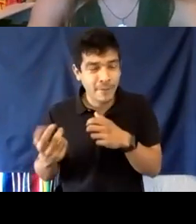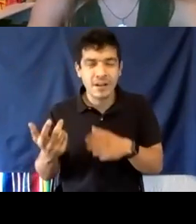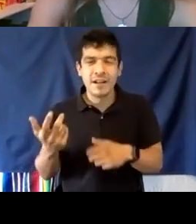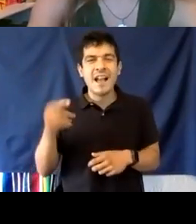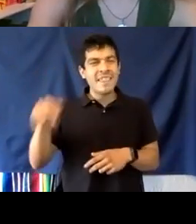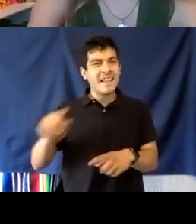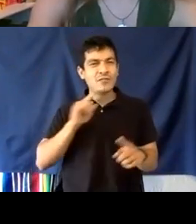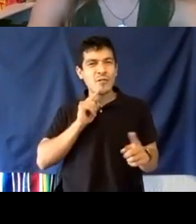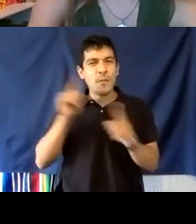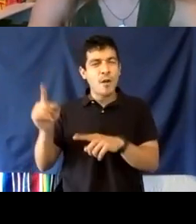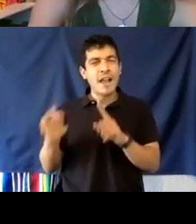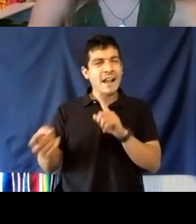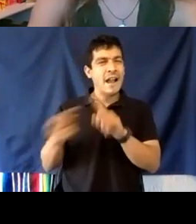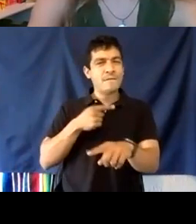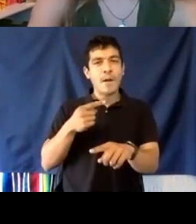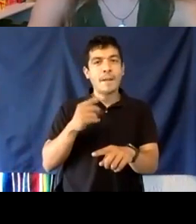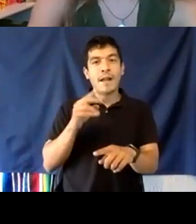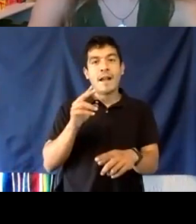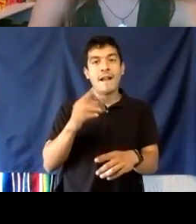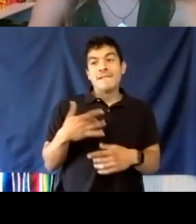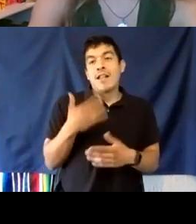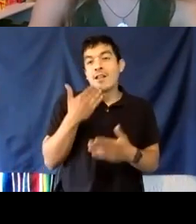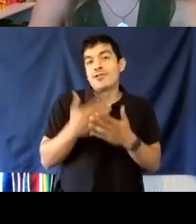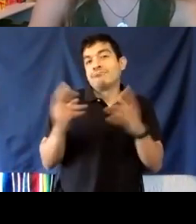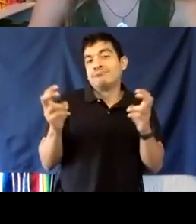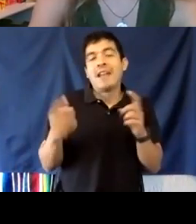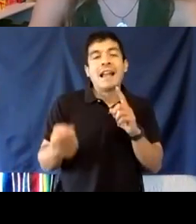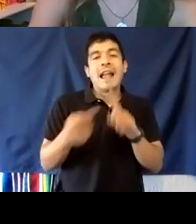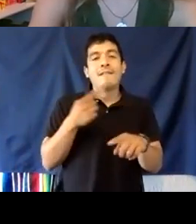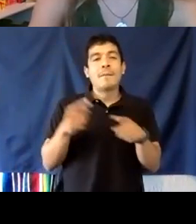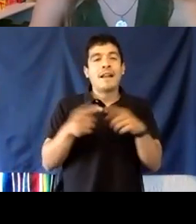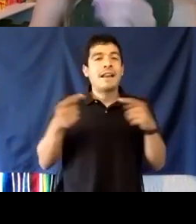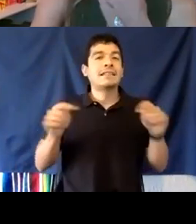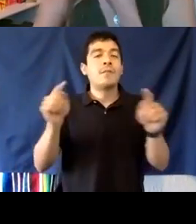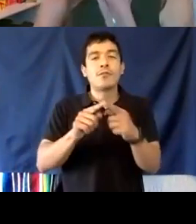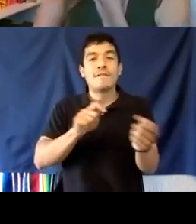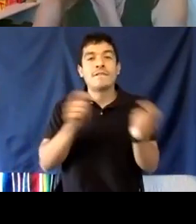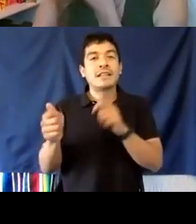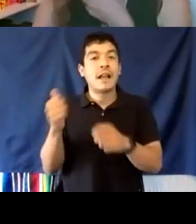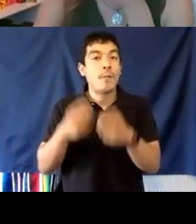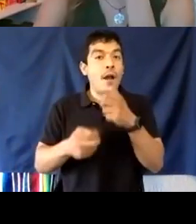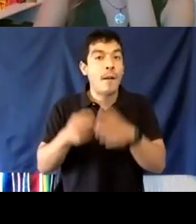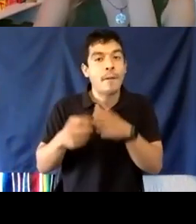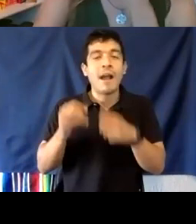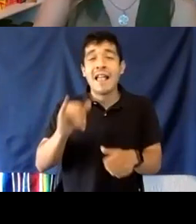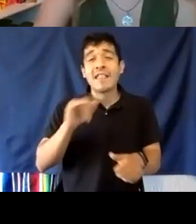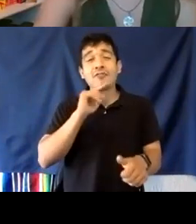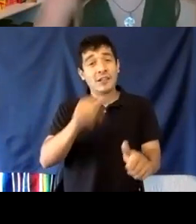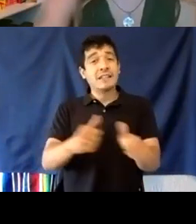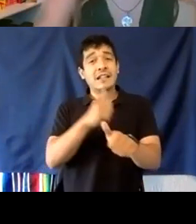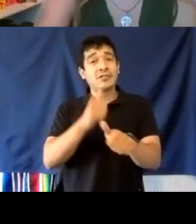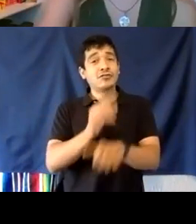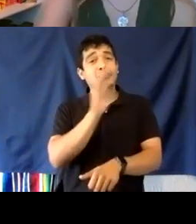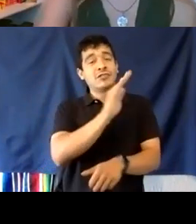was came from benevolence, came from an attempt to fix a problem. And there danger rests in